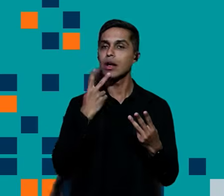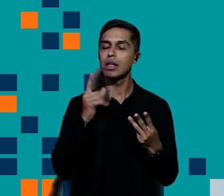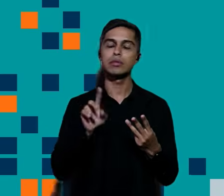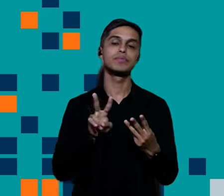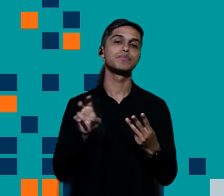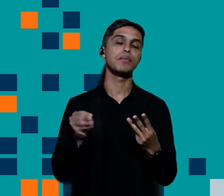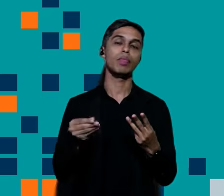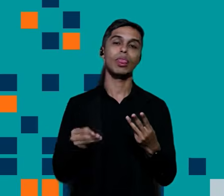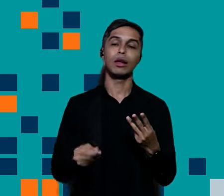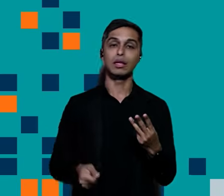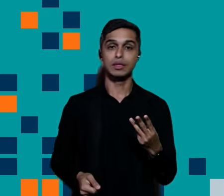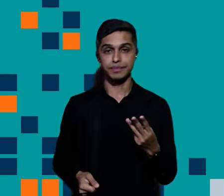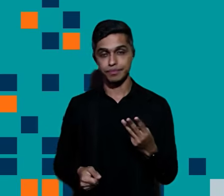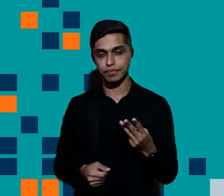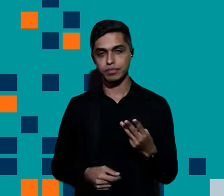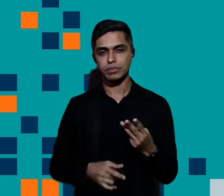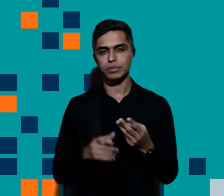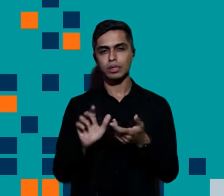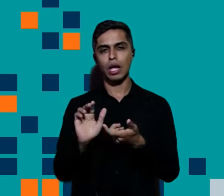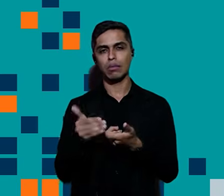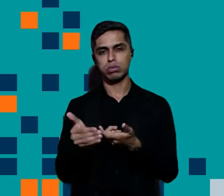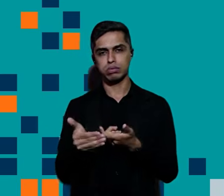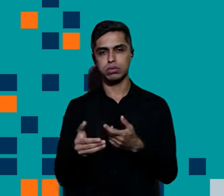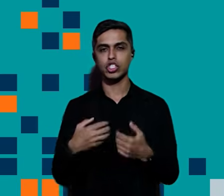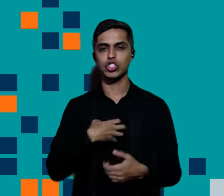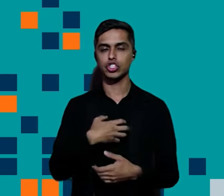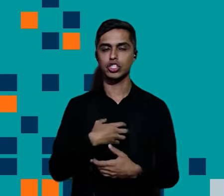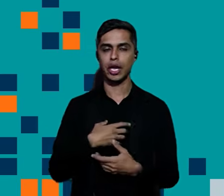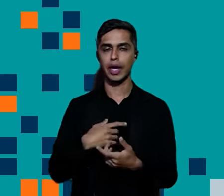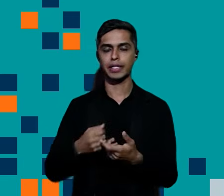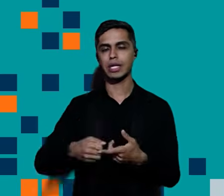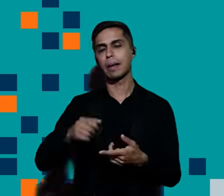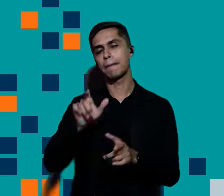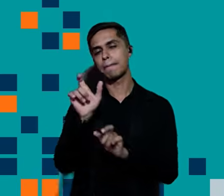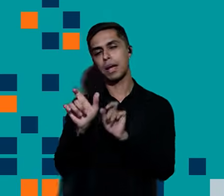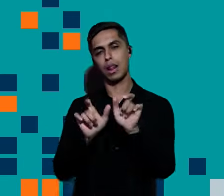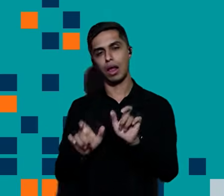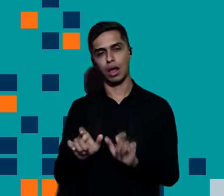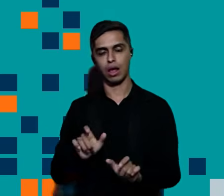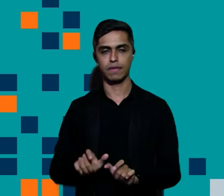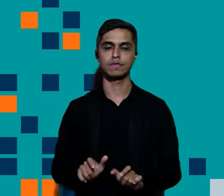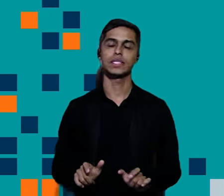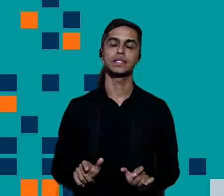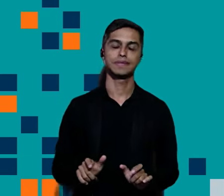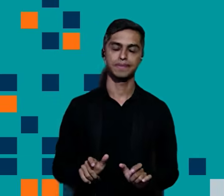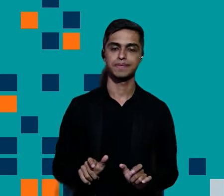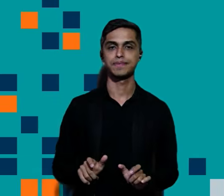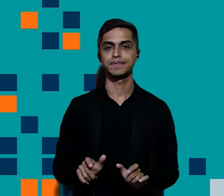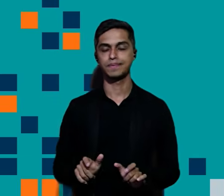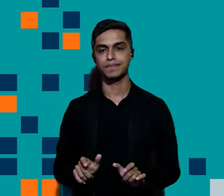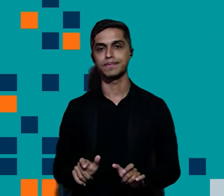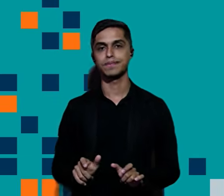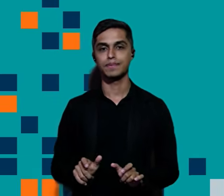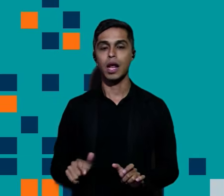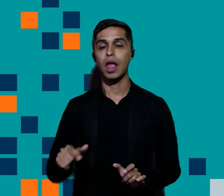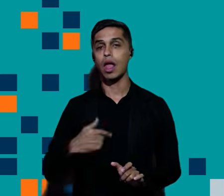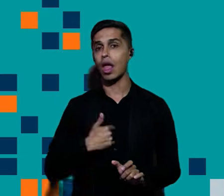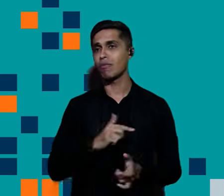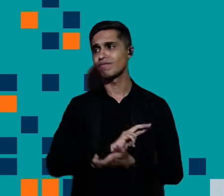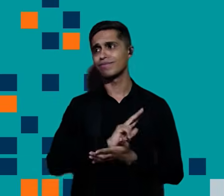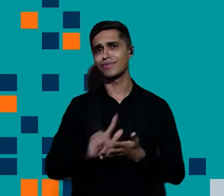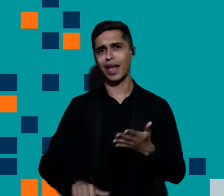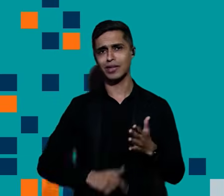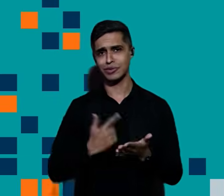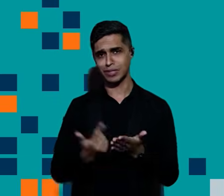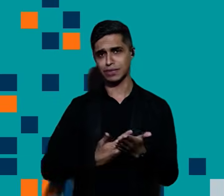of terms and words. It's got 50 books to read if you want to deepen your